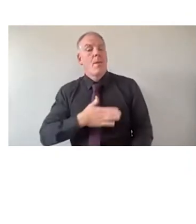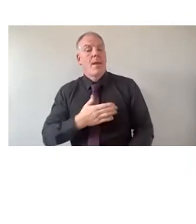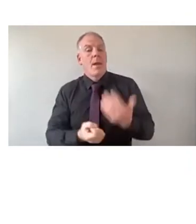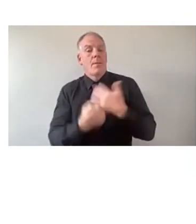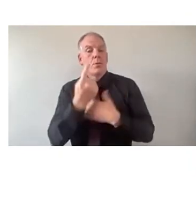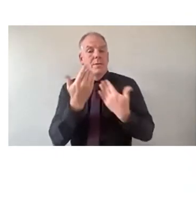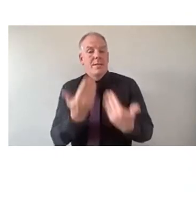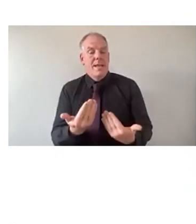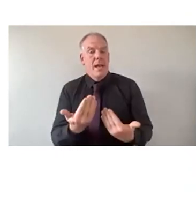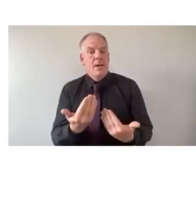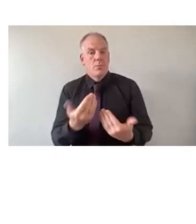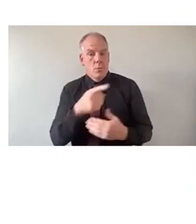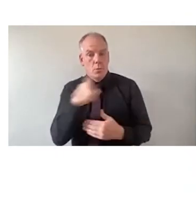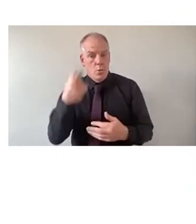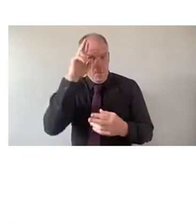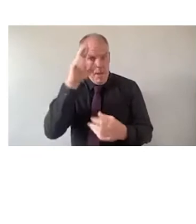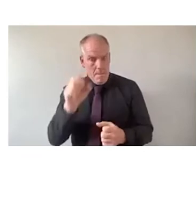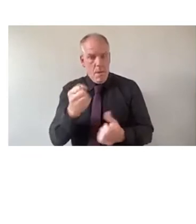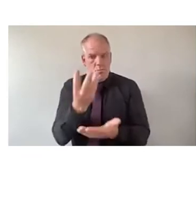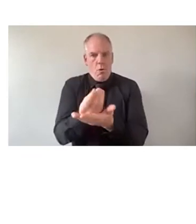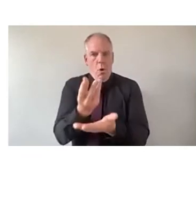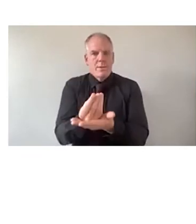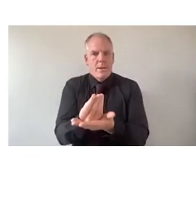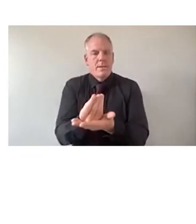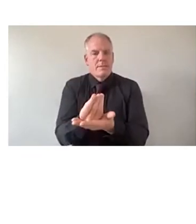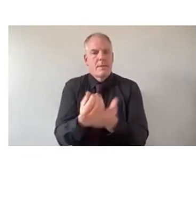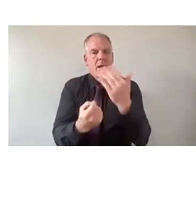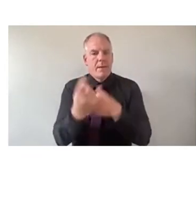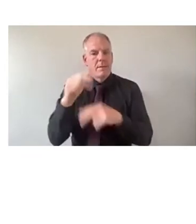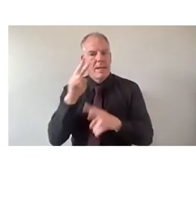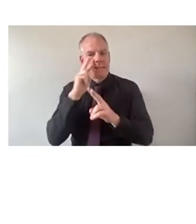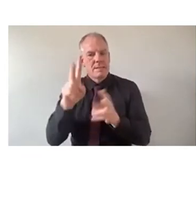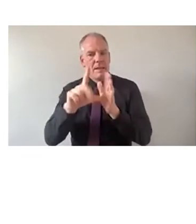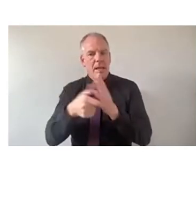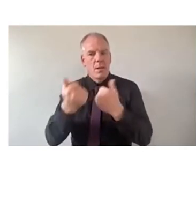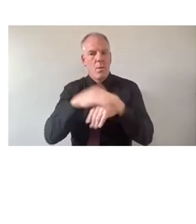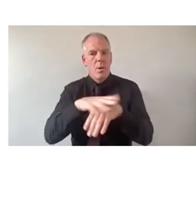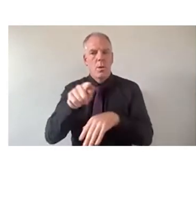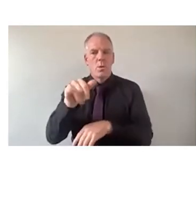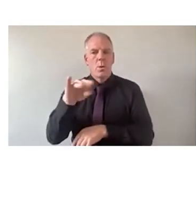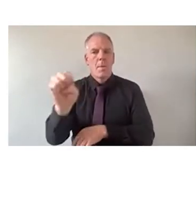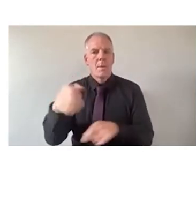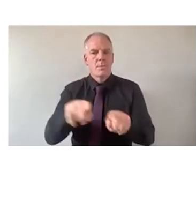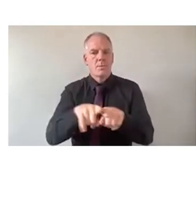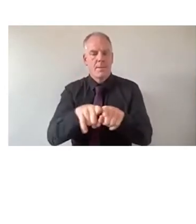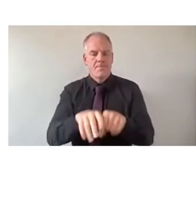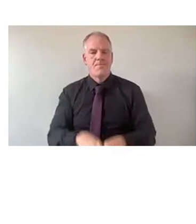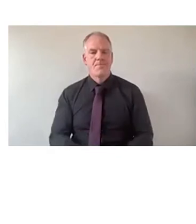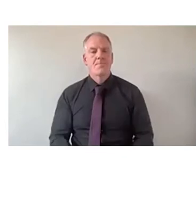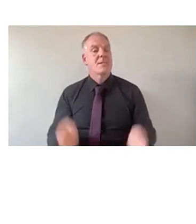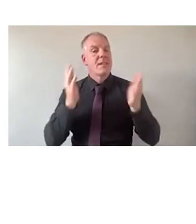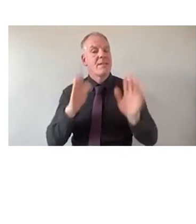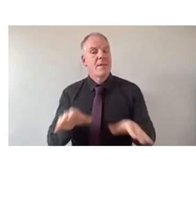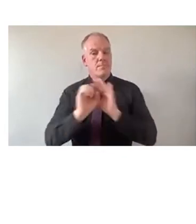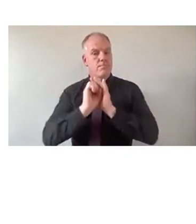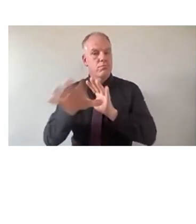support. I would also like to take this opportunity to remind you that this event will be recorded and will be available for viewing at a later date on our